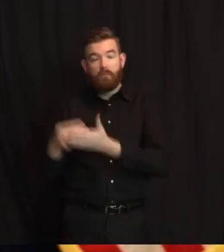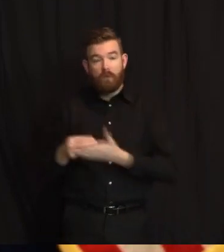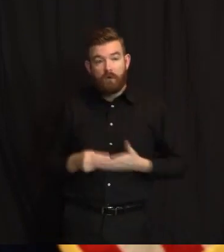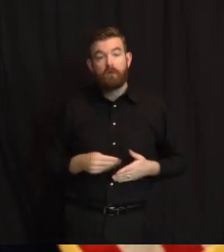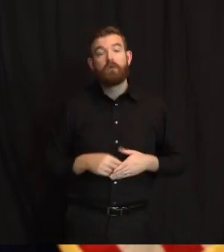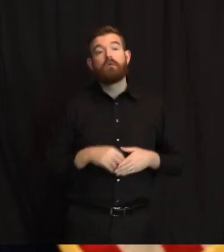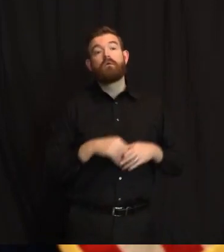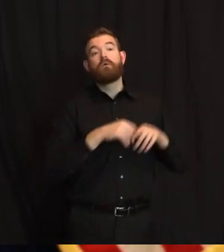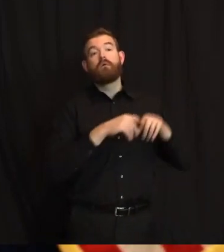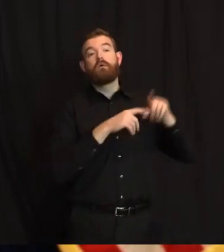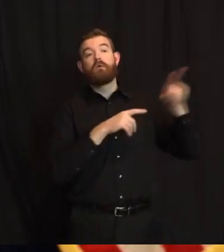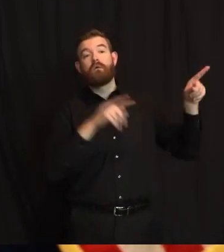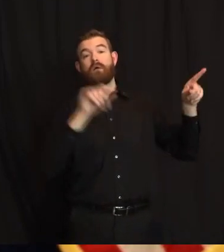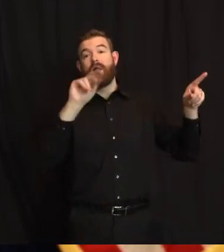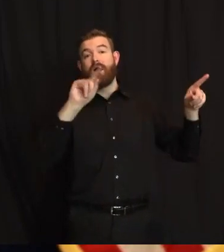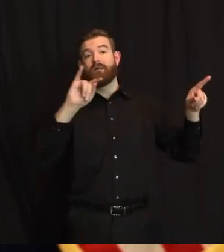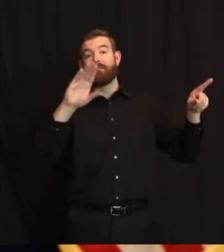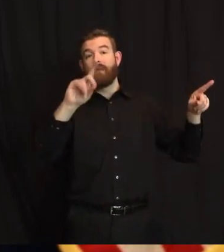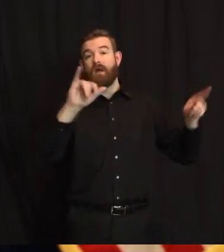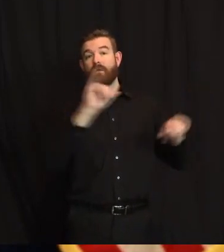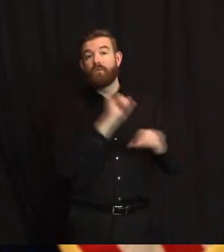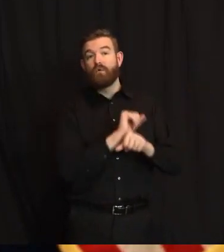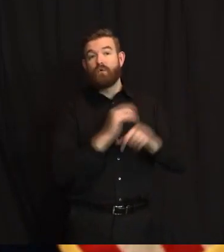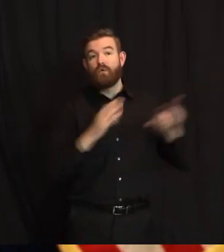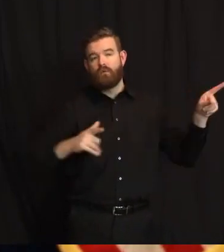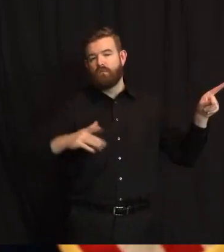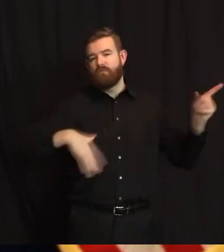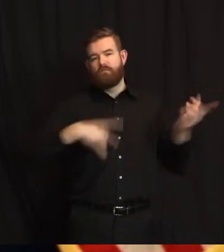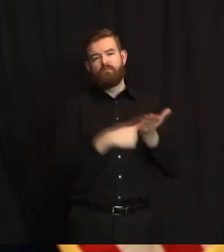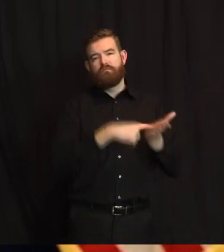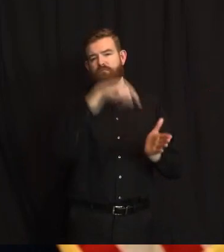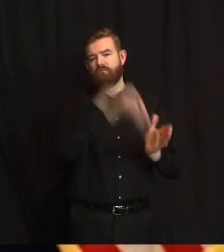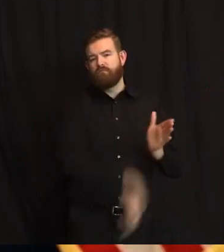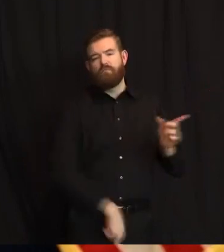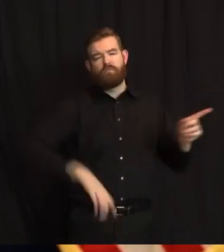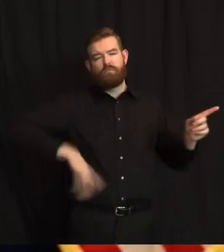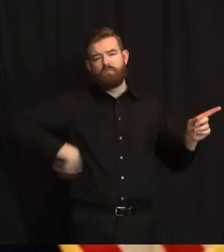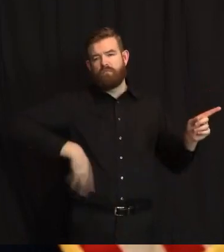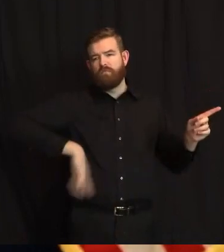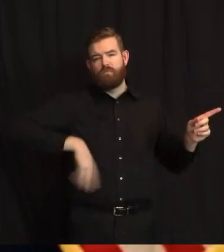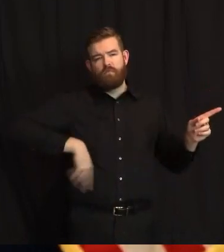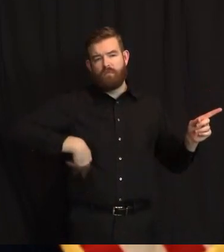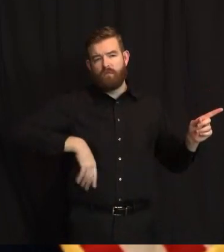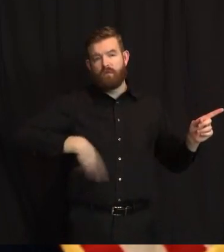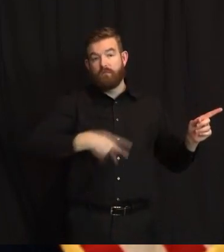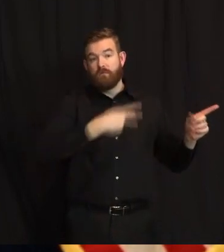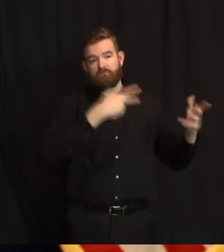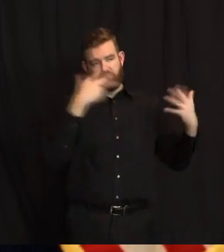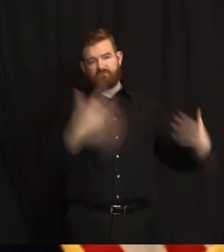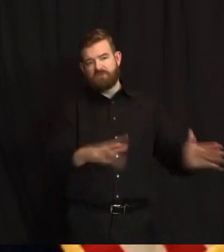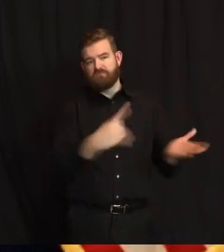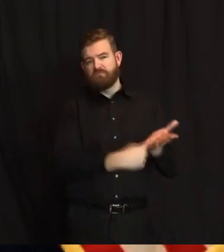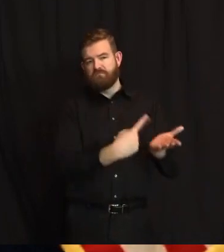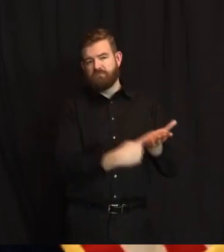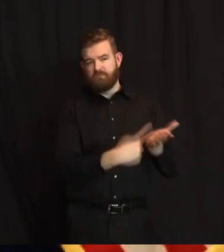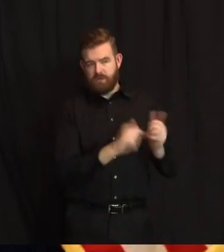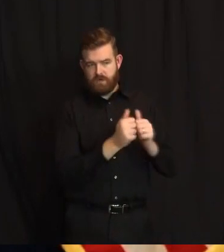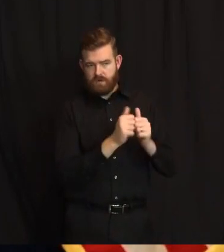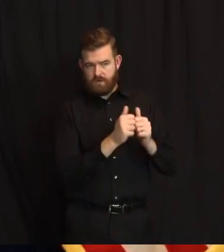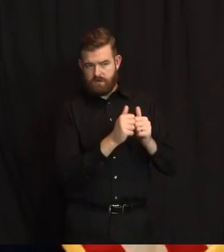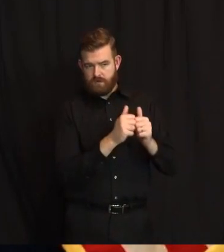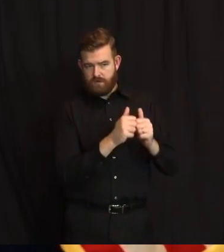had directional discussions about needing to coordinate as we get back on our feet, just as we have